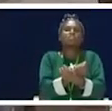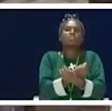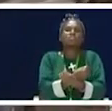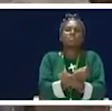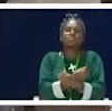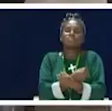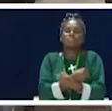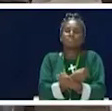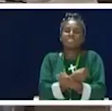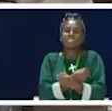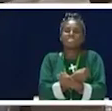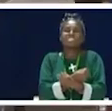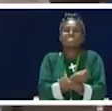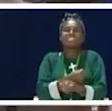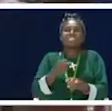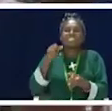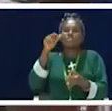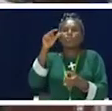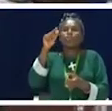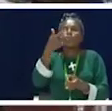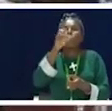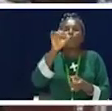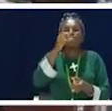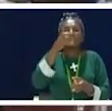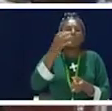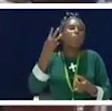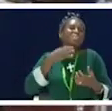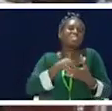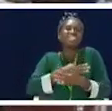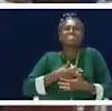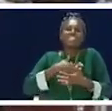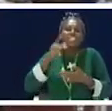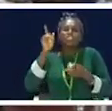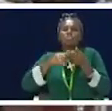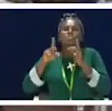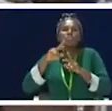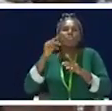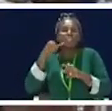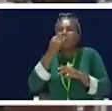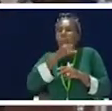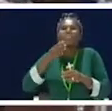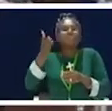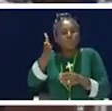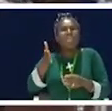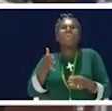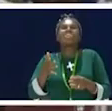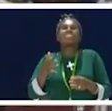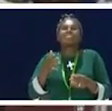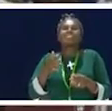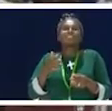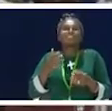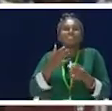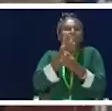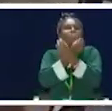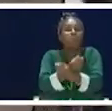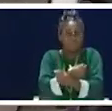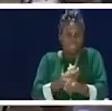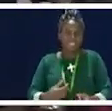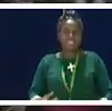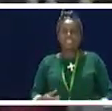was pleasant to people of Israel, but Goshen still exists inside bondage. I prophesy to